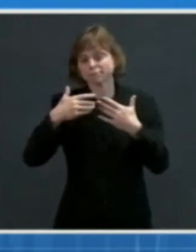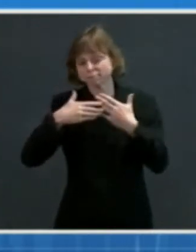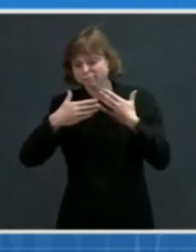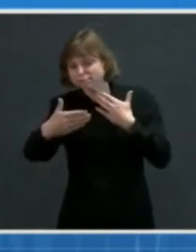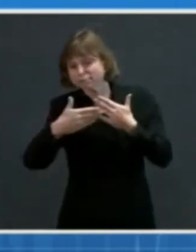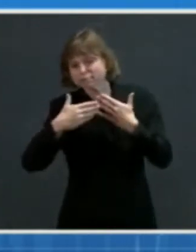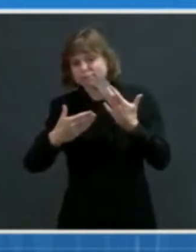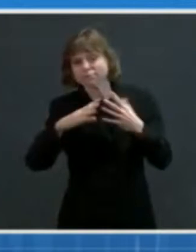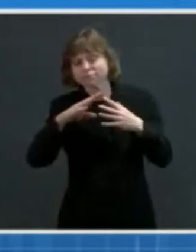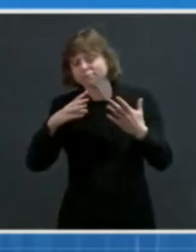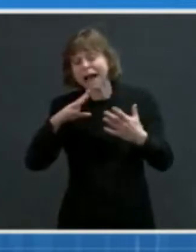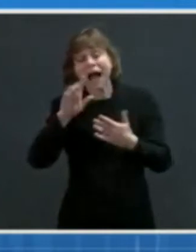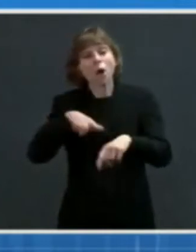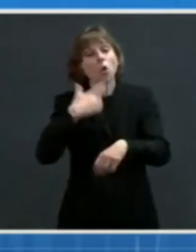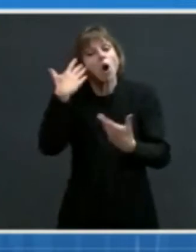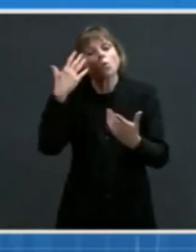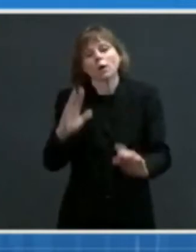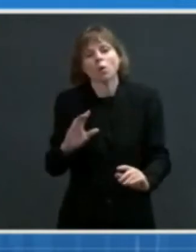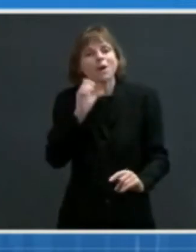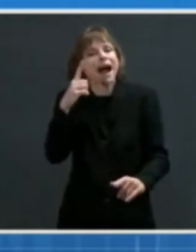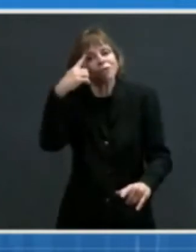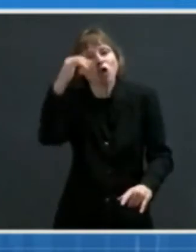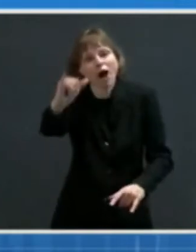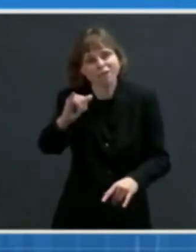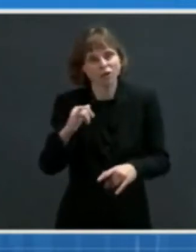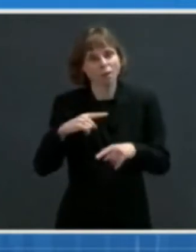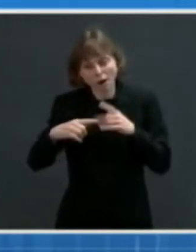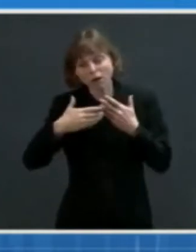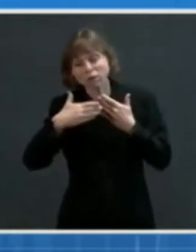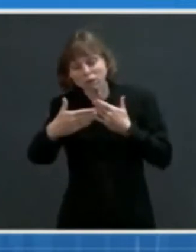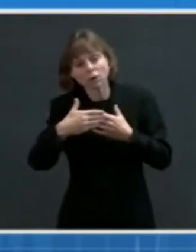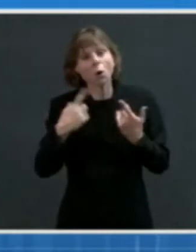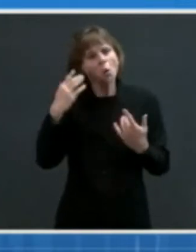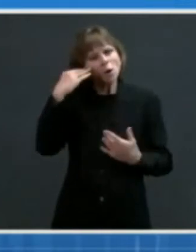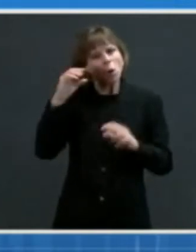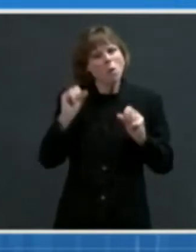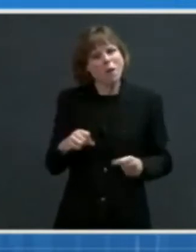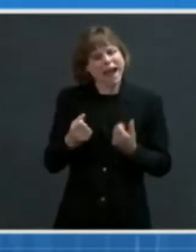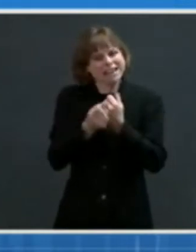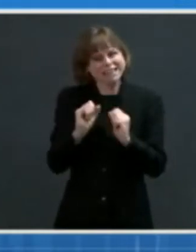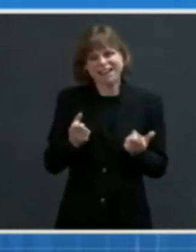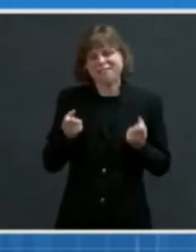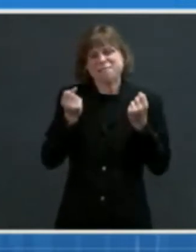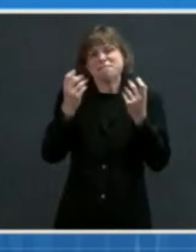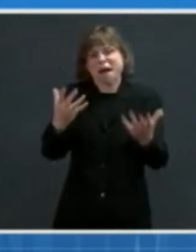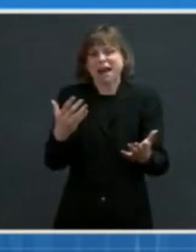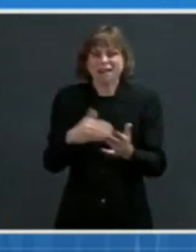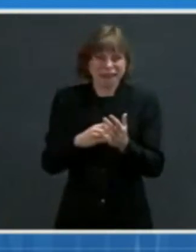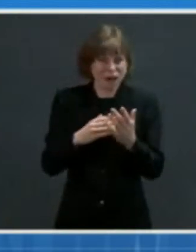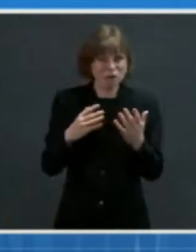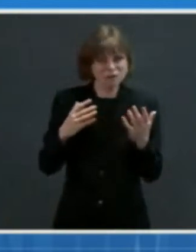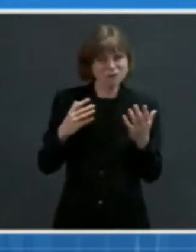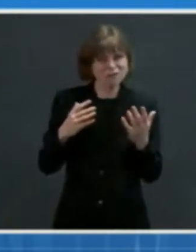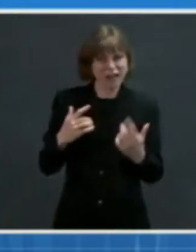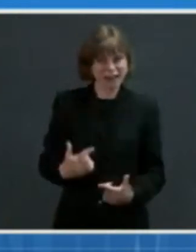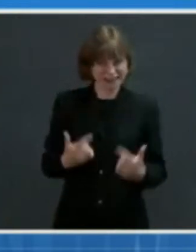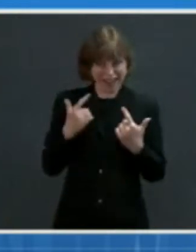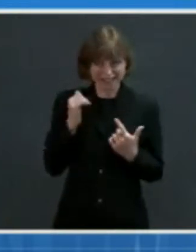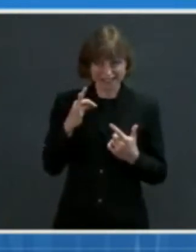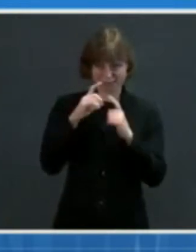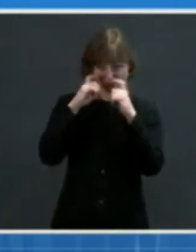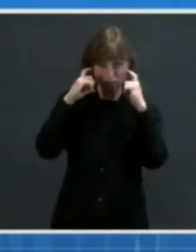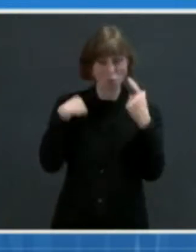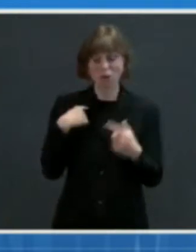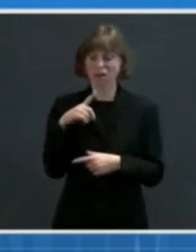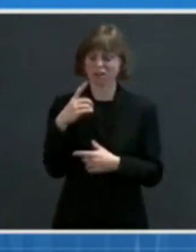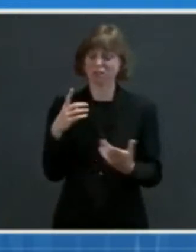know that it can save tens of thousands of lives if people do this. And we strongly encourage people to continue to wear masks,